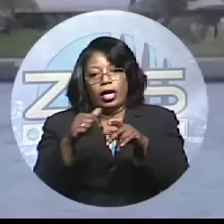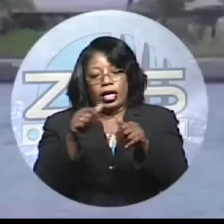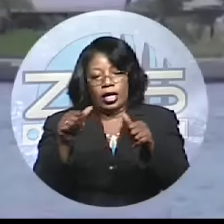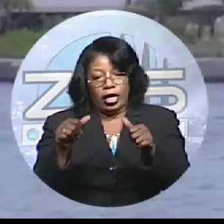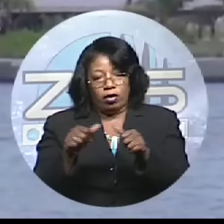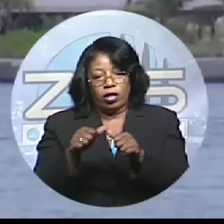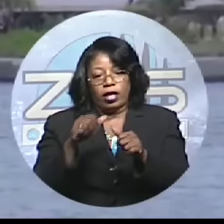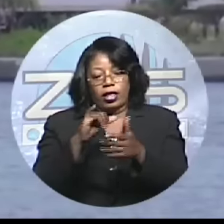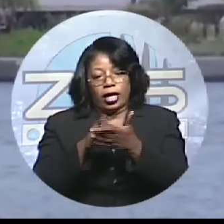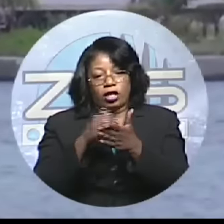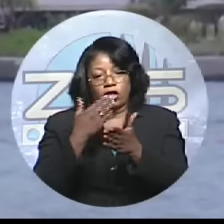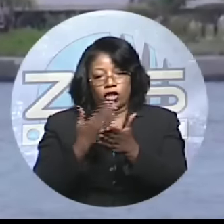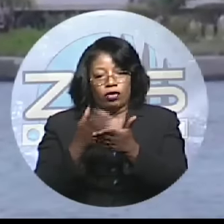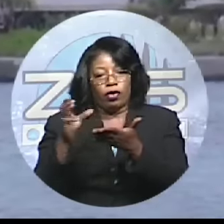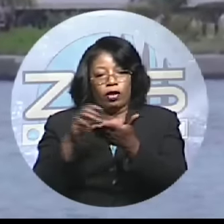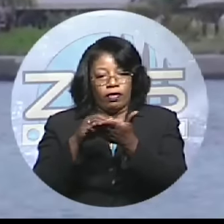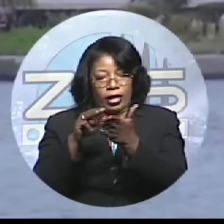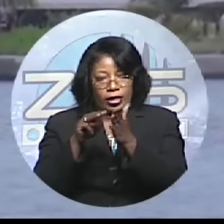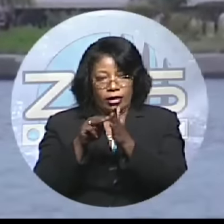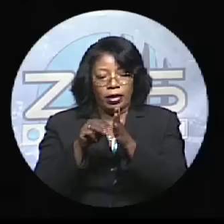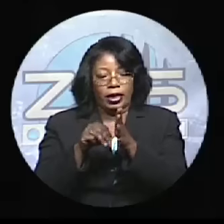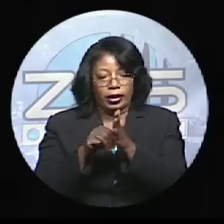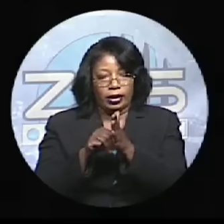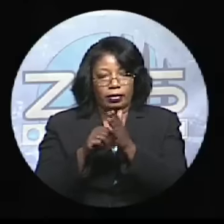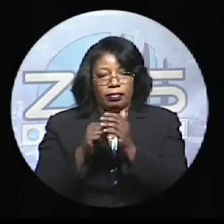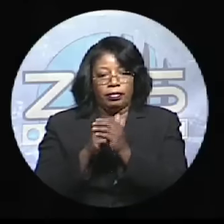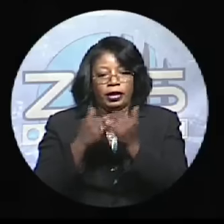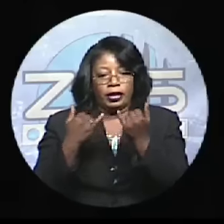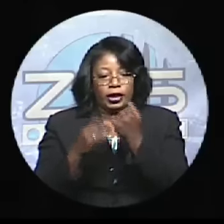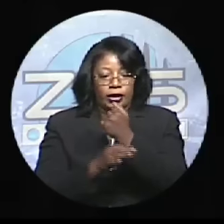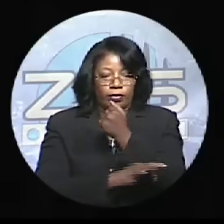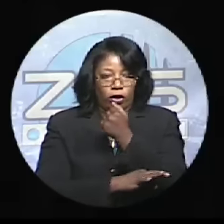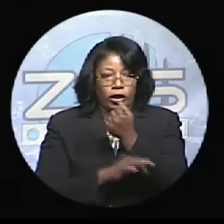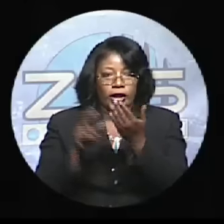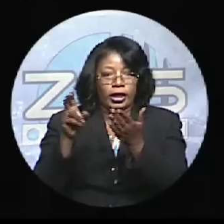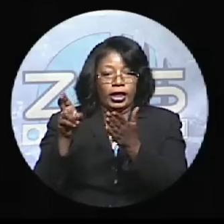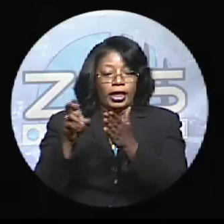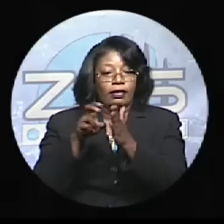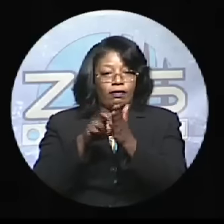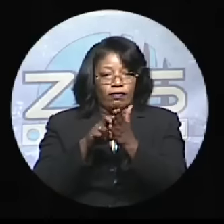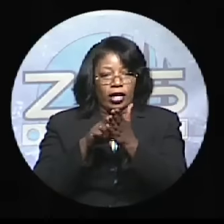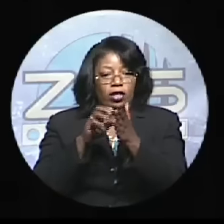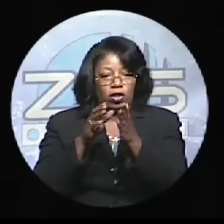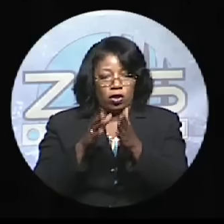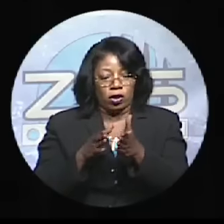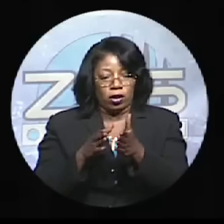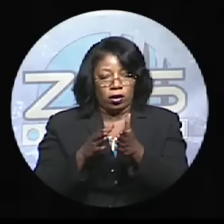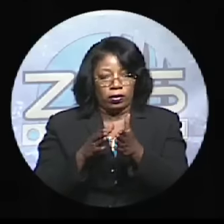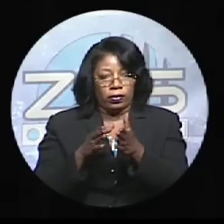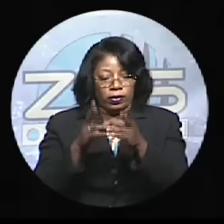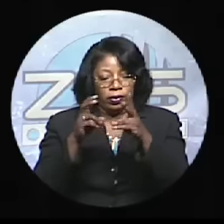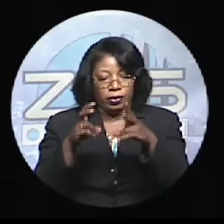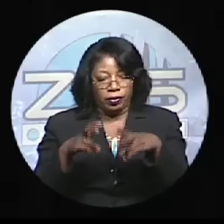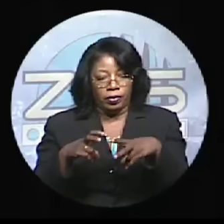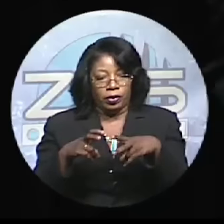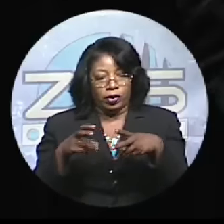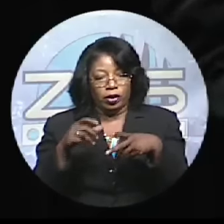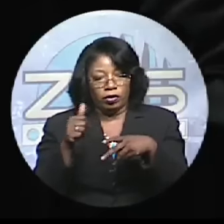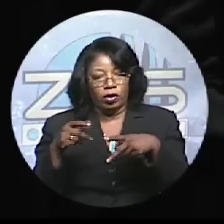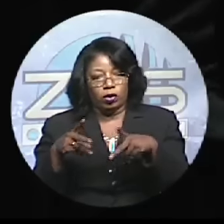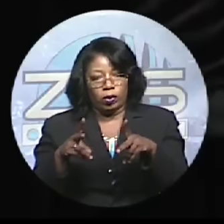for investment. Foreign investors are now venturing in previously unexplored sectors of our economies, in